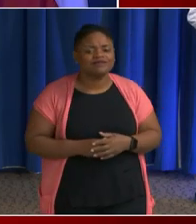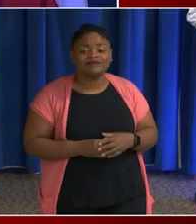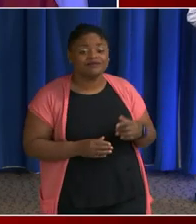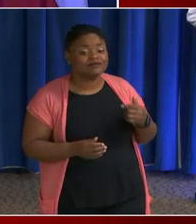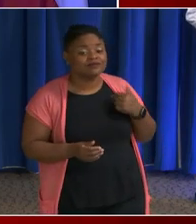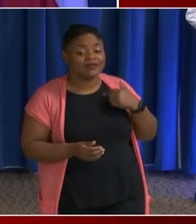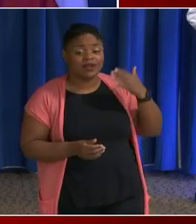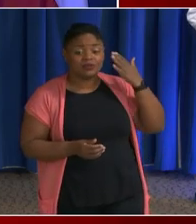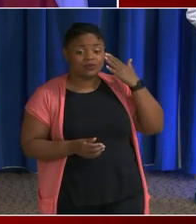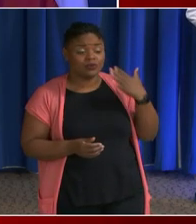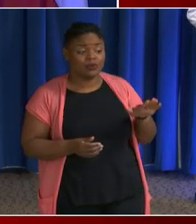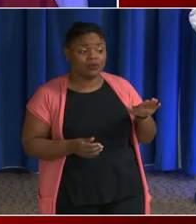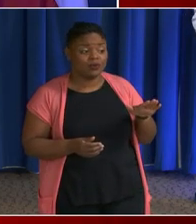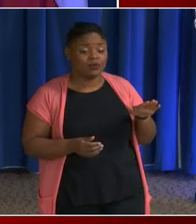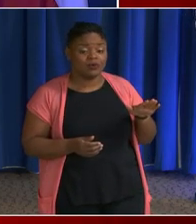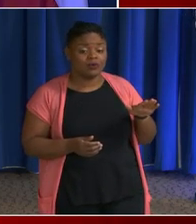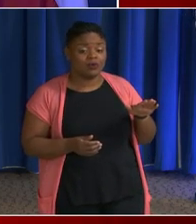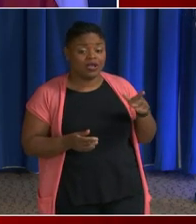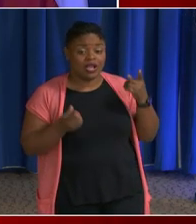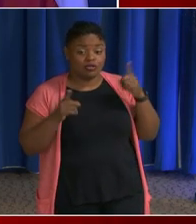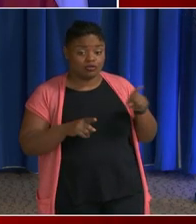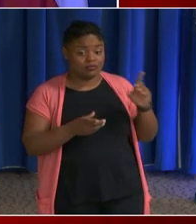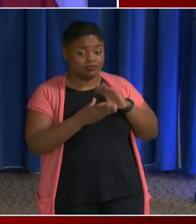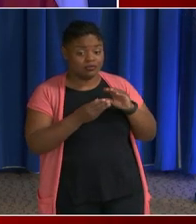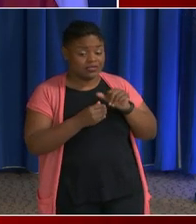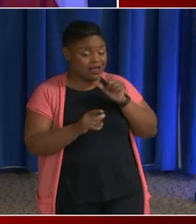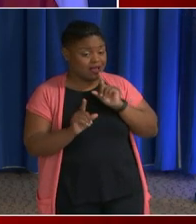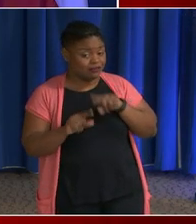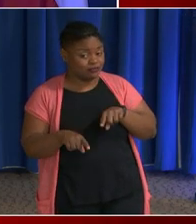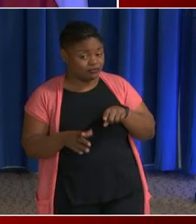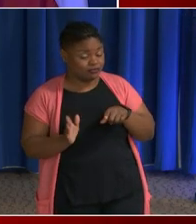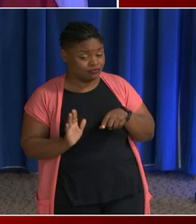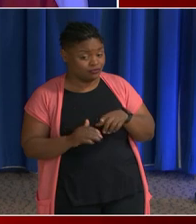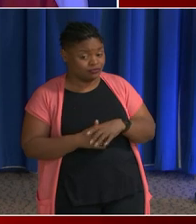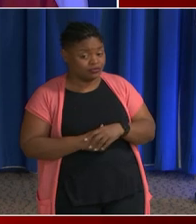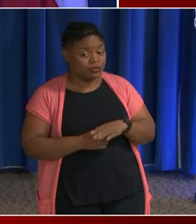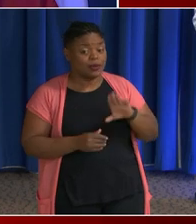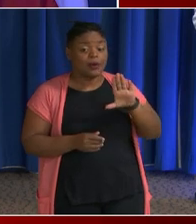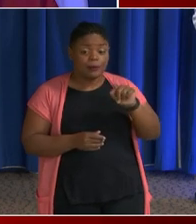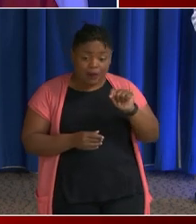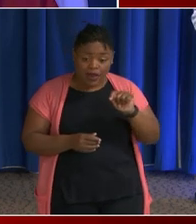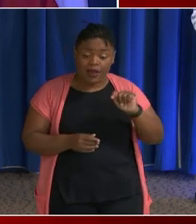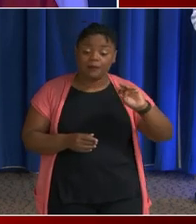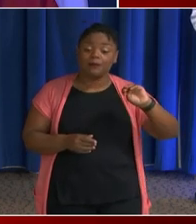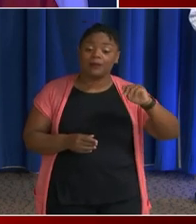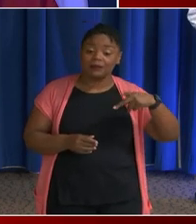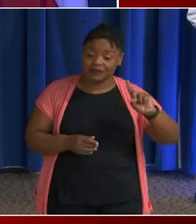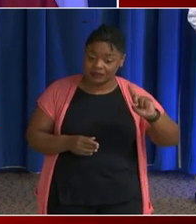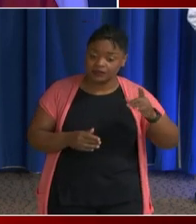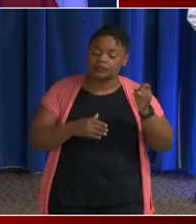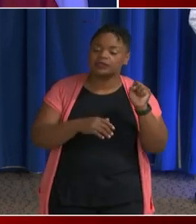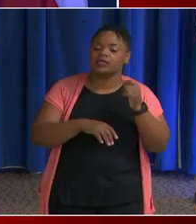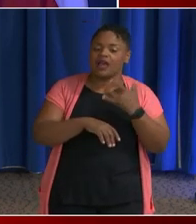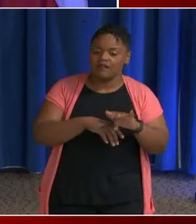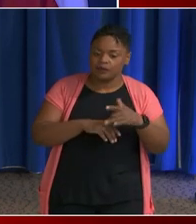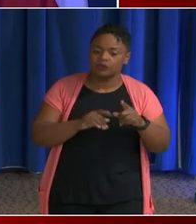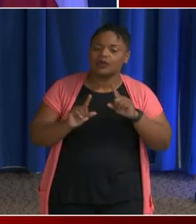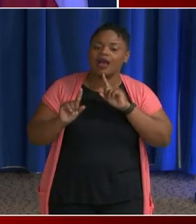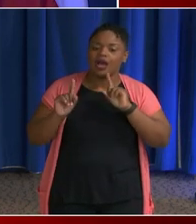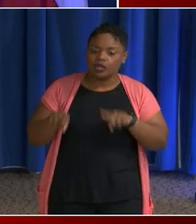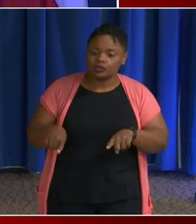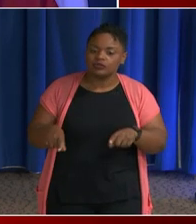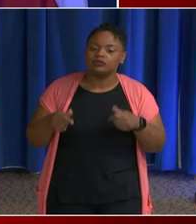the questions have gone unanswered, but certainly MPD is available to answer any